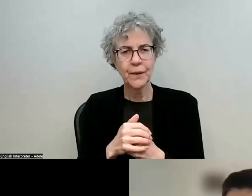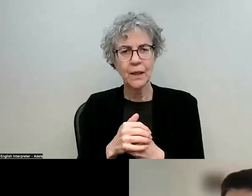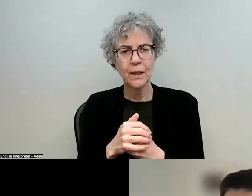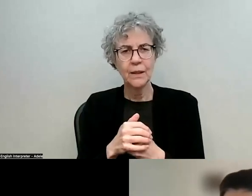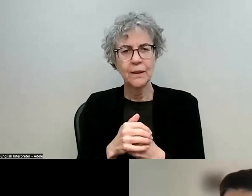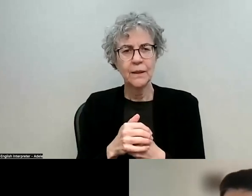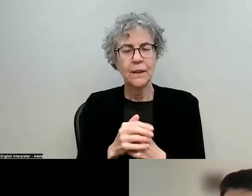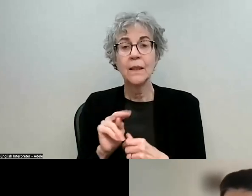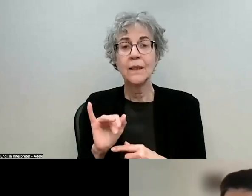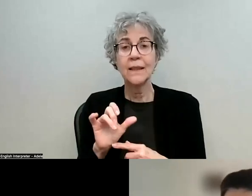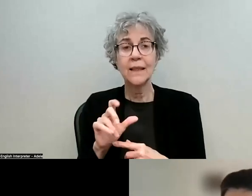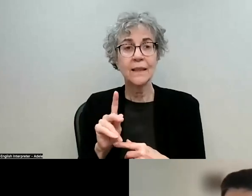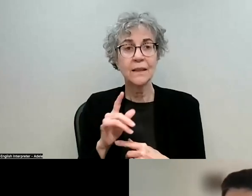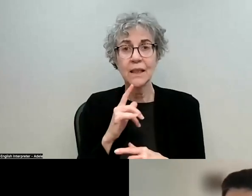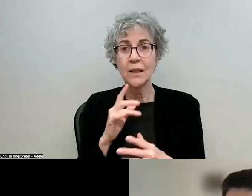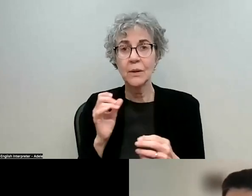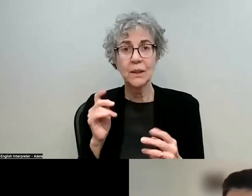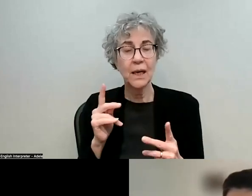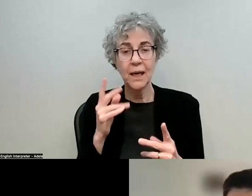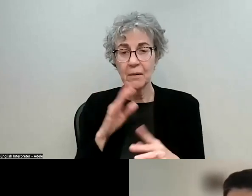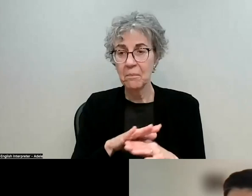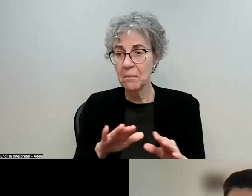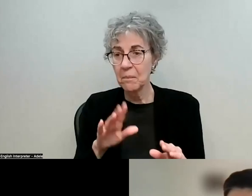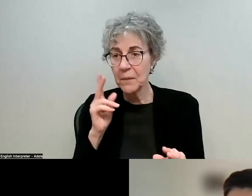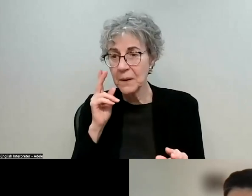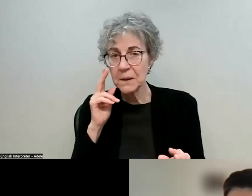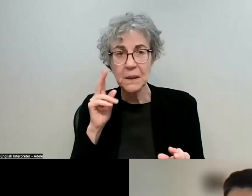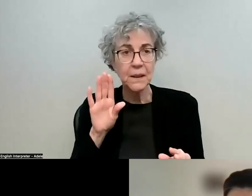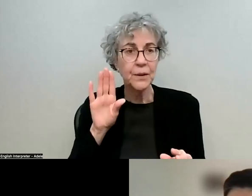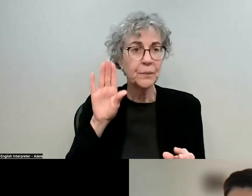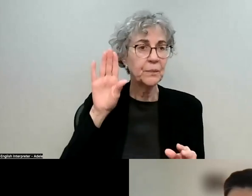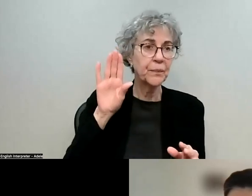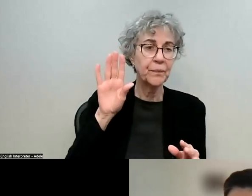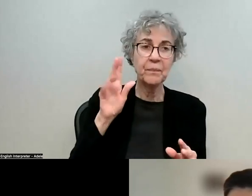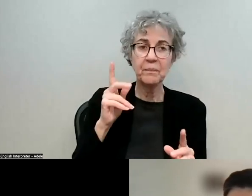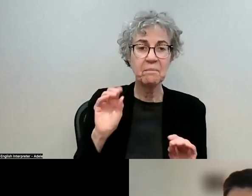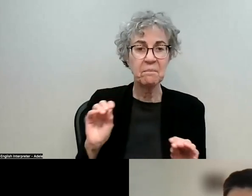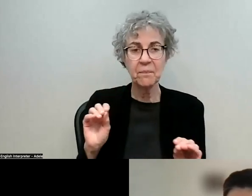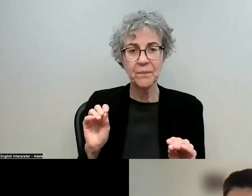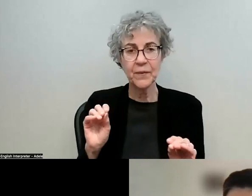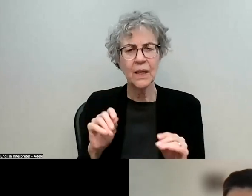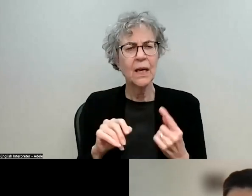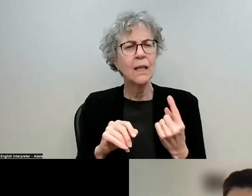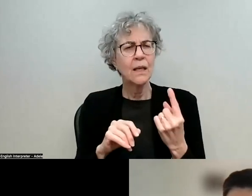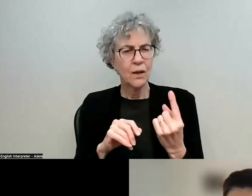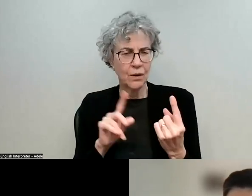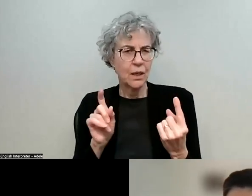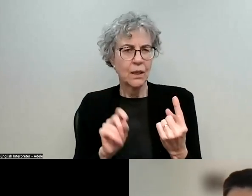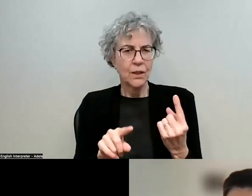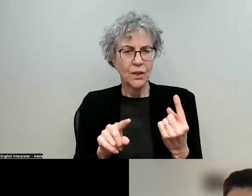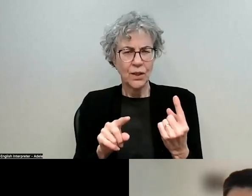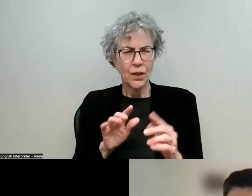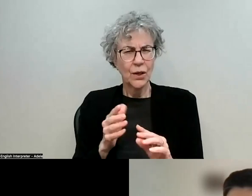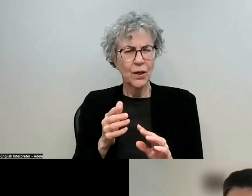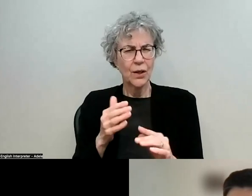All right, yeah, again, I don't see any hands up. There was one question a bit